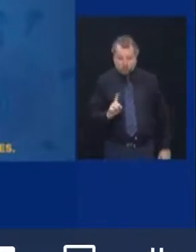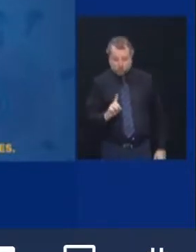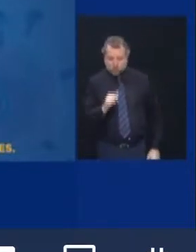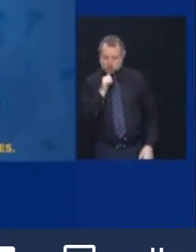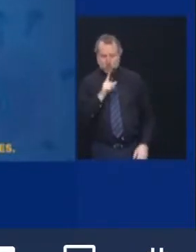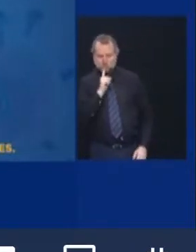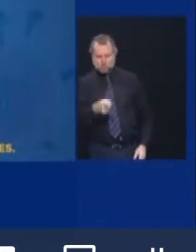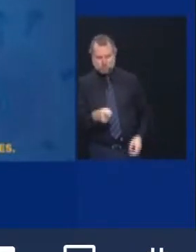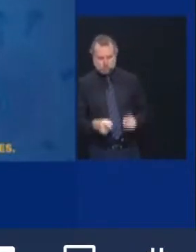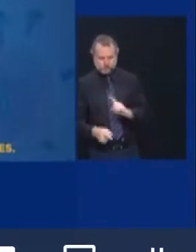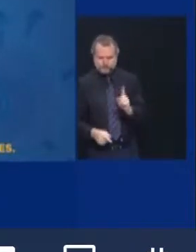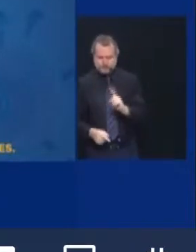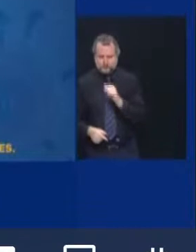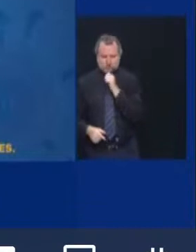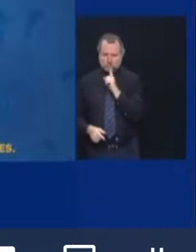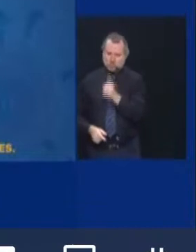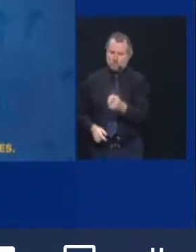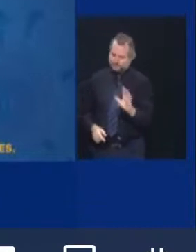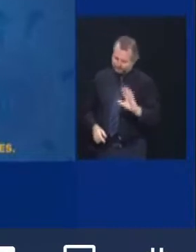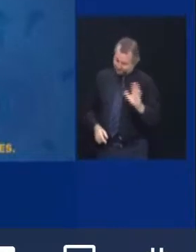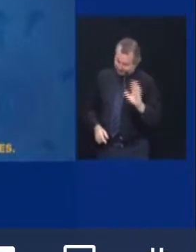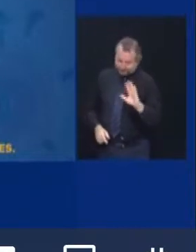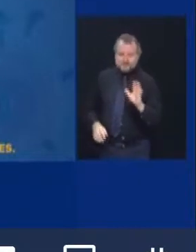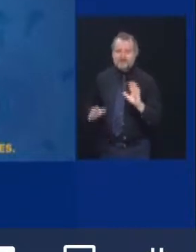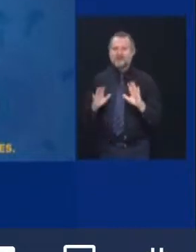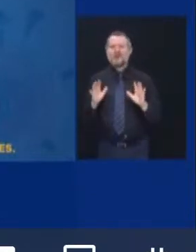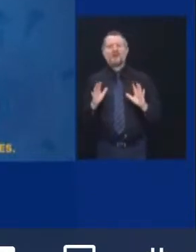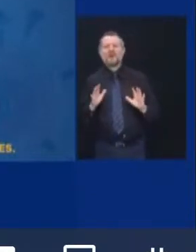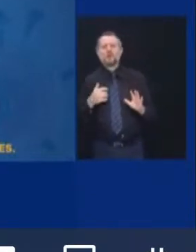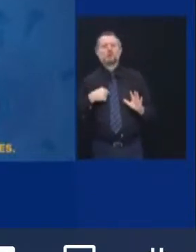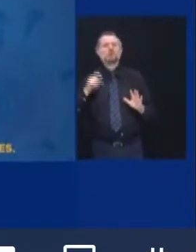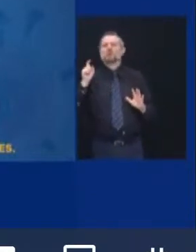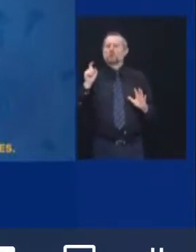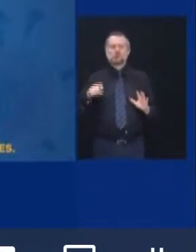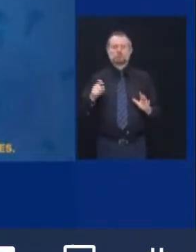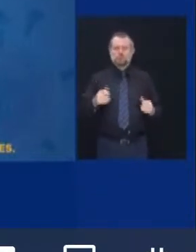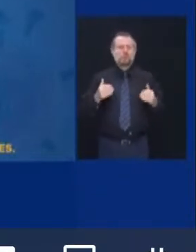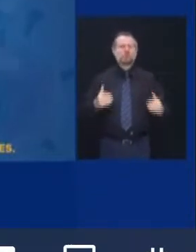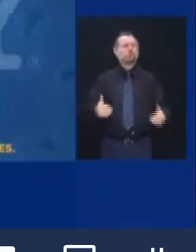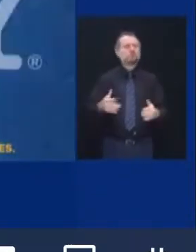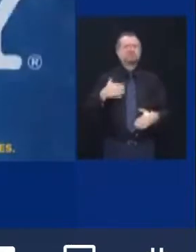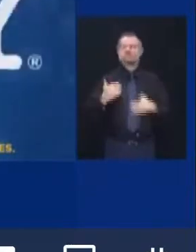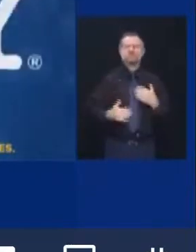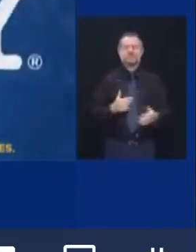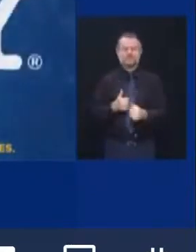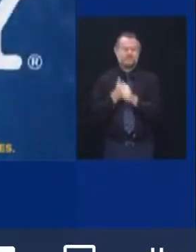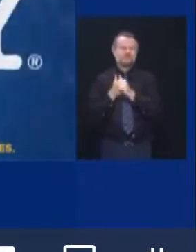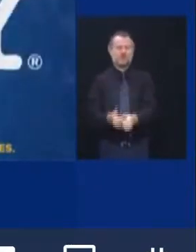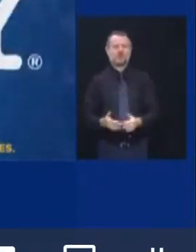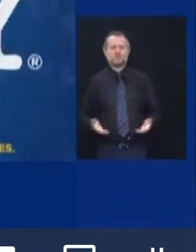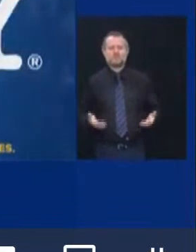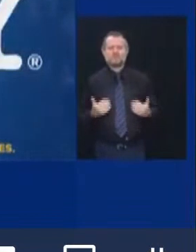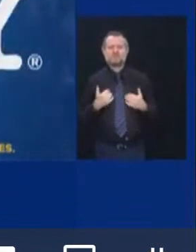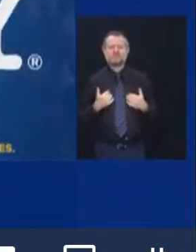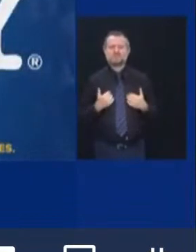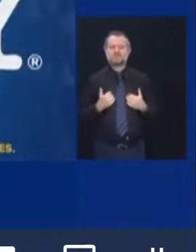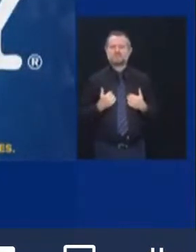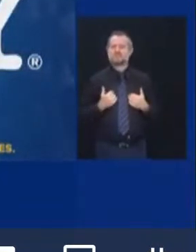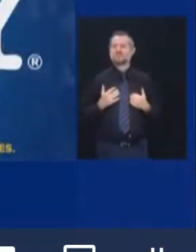We know how to do it. We just have to do it. And I know it's hard,